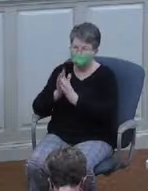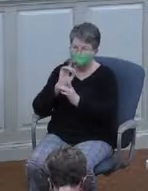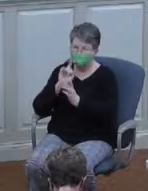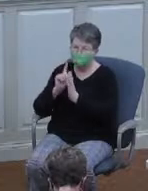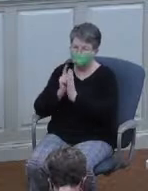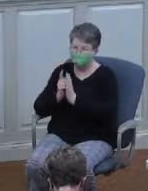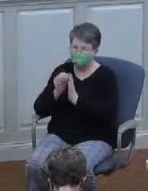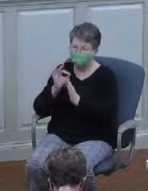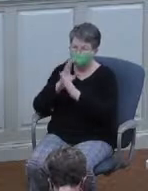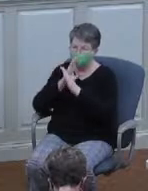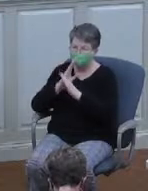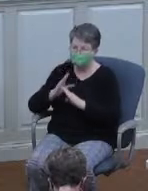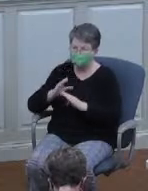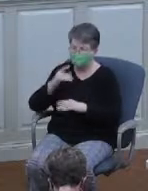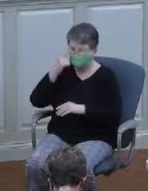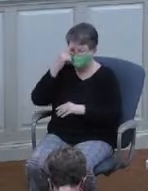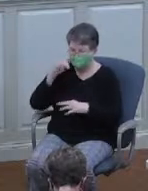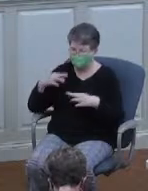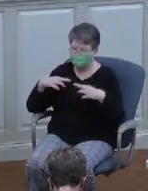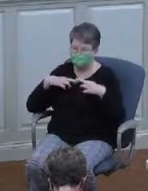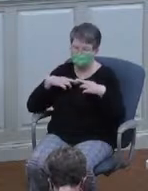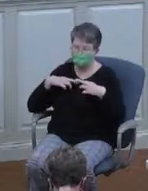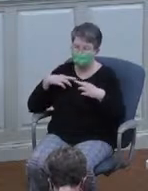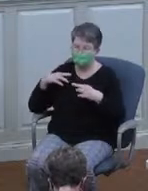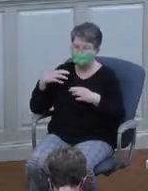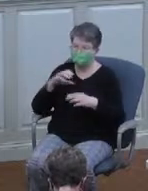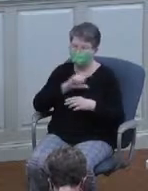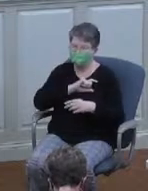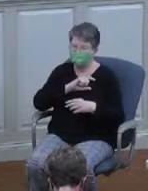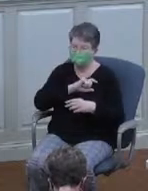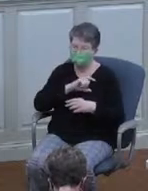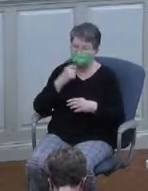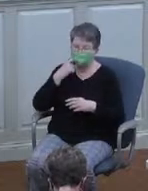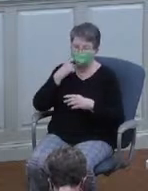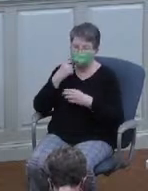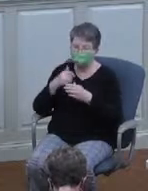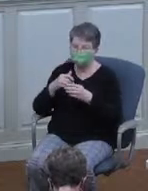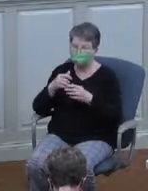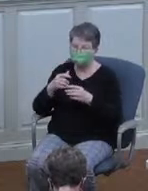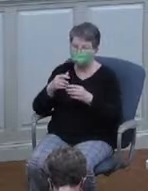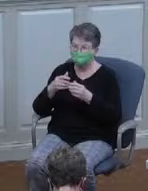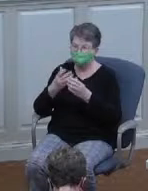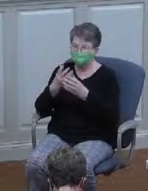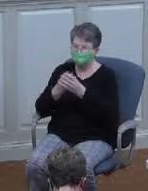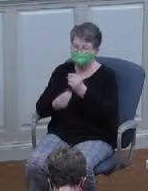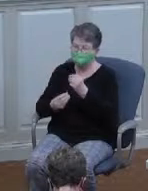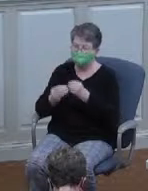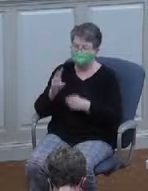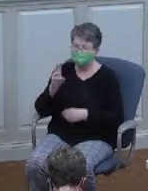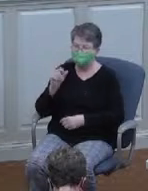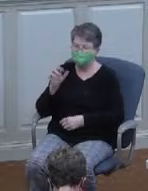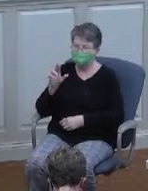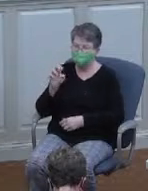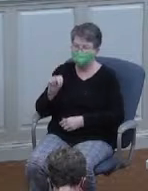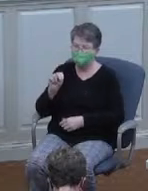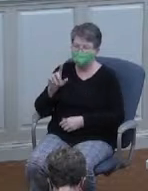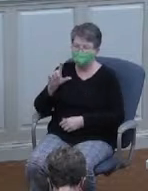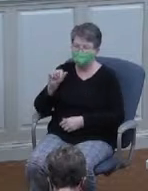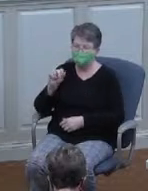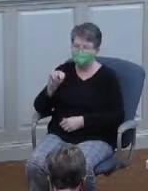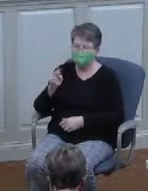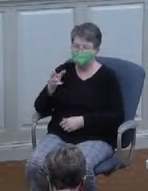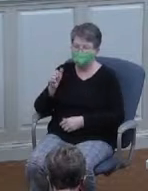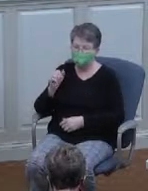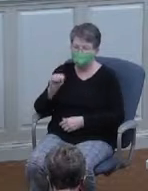of silence for a retired officer that we recently lost, Officer Warren Lanham, and also